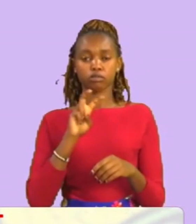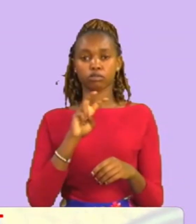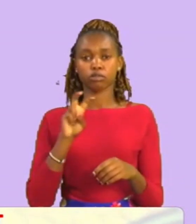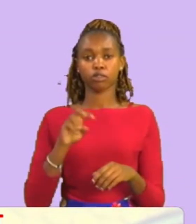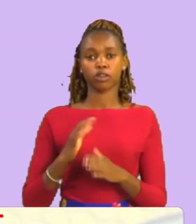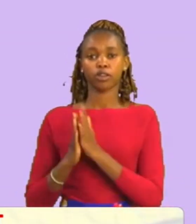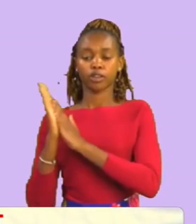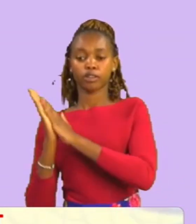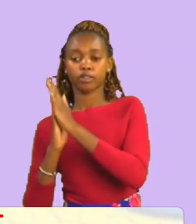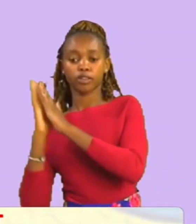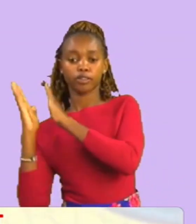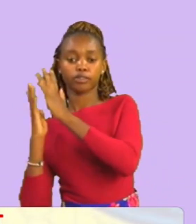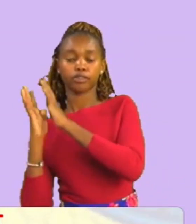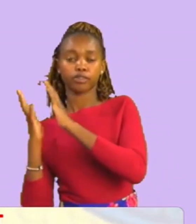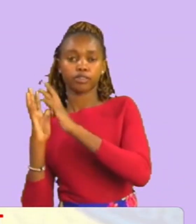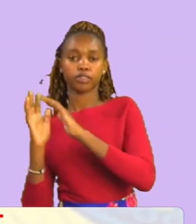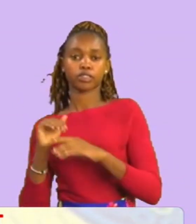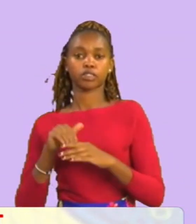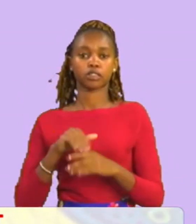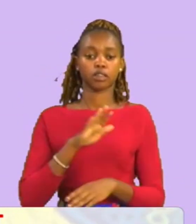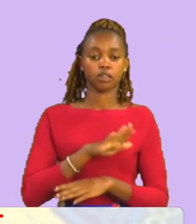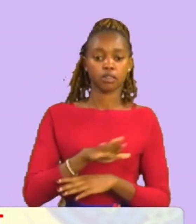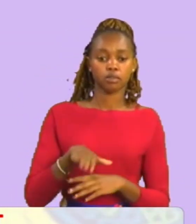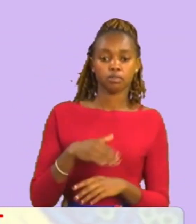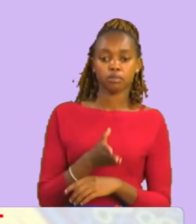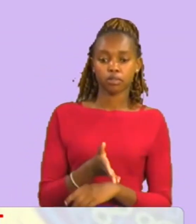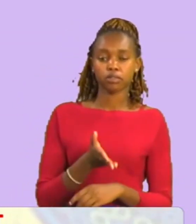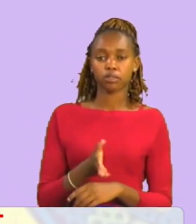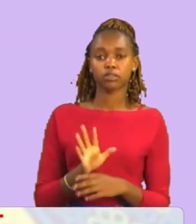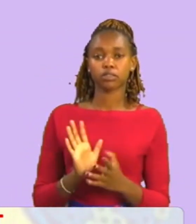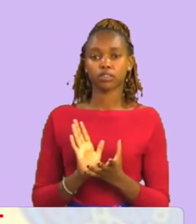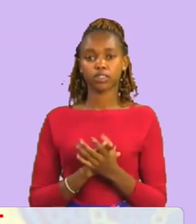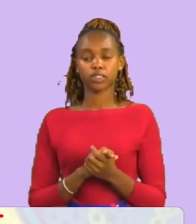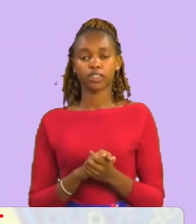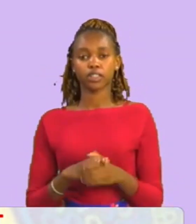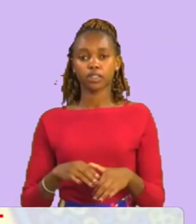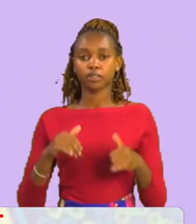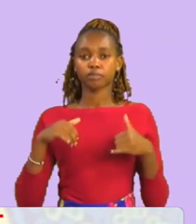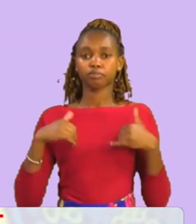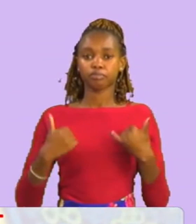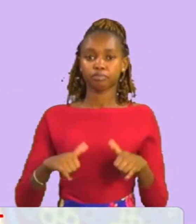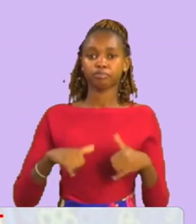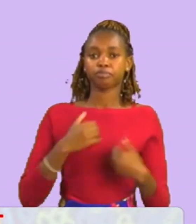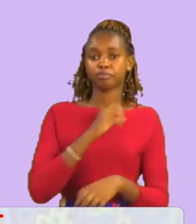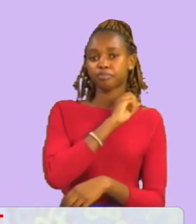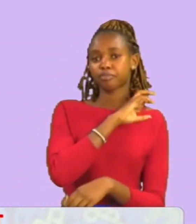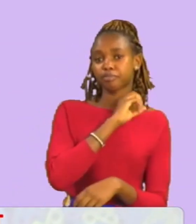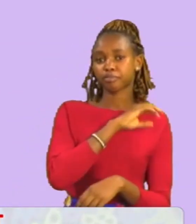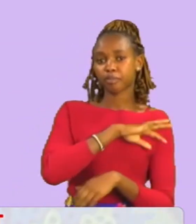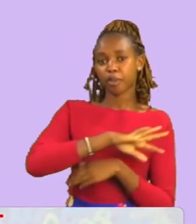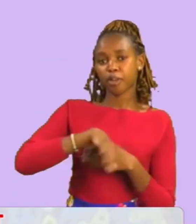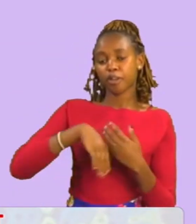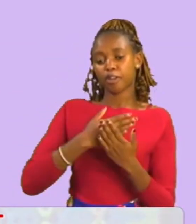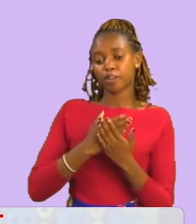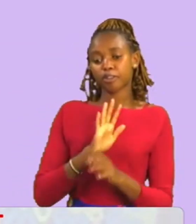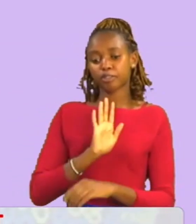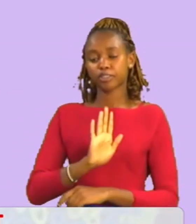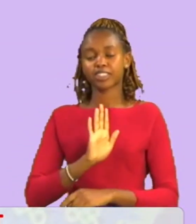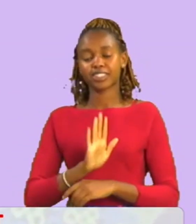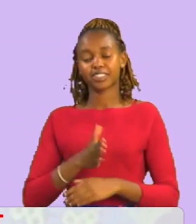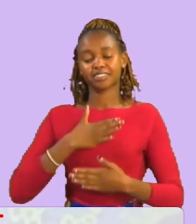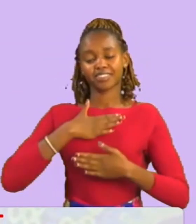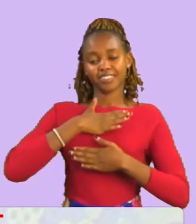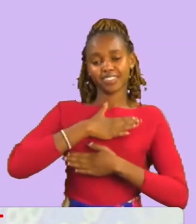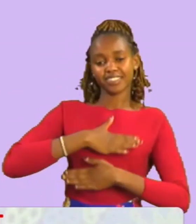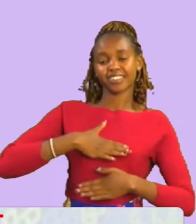Fest ndani ya Mororoi. Unajua kuna tukambogi kametulia tukana watch Reggae Fest. Kabisa. Big shout to all of you. Napenda hiyo figinyo